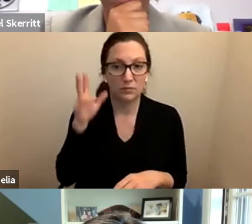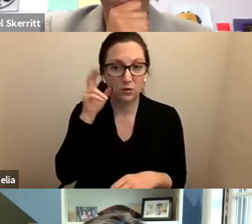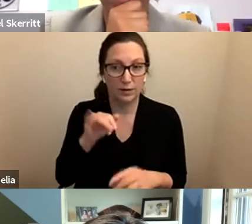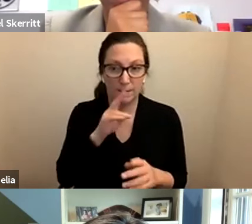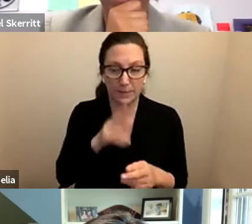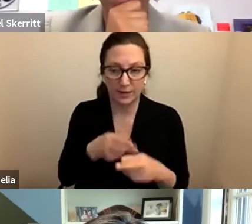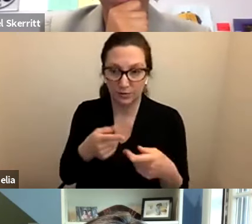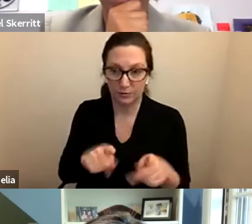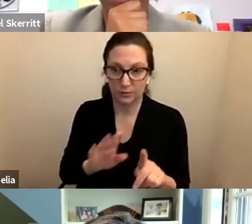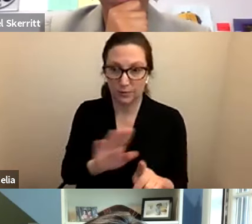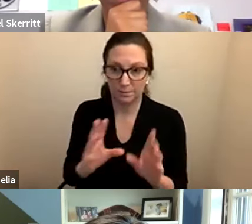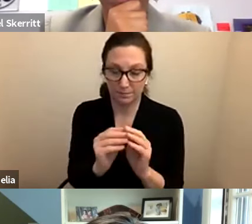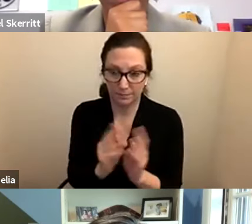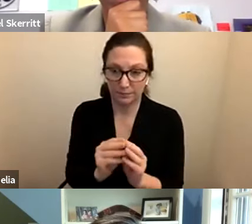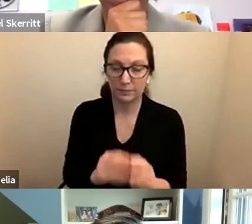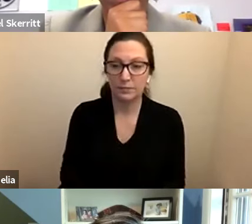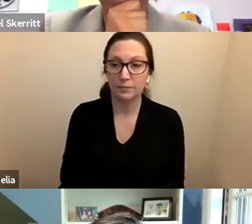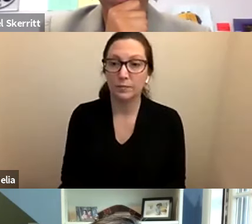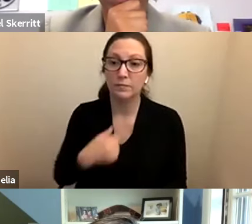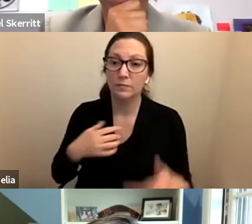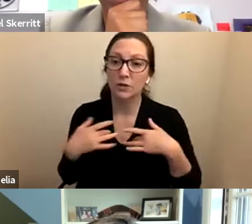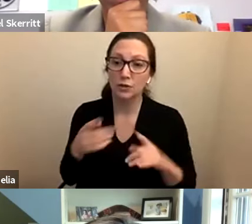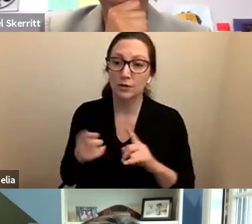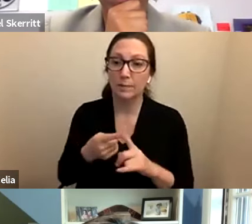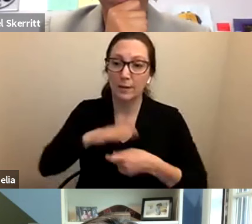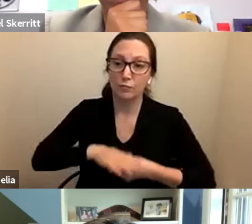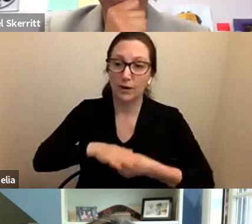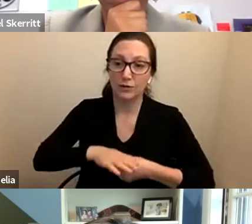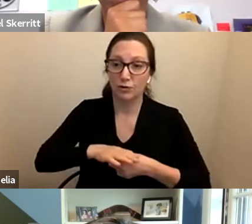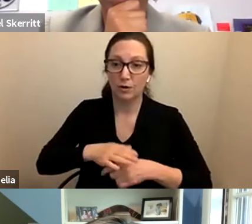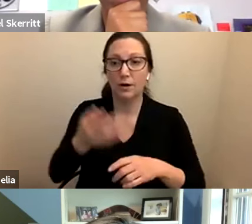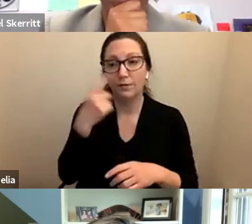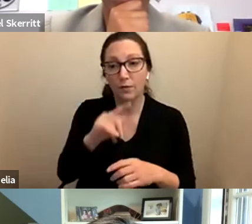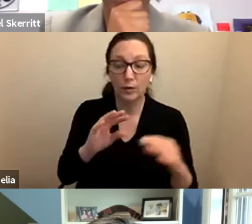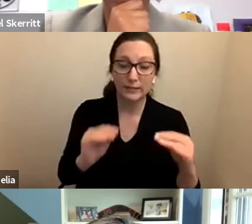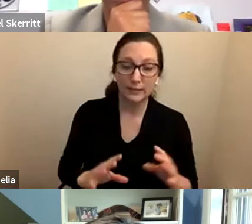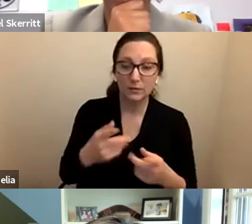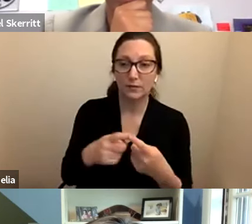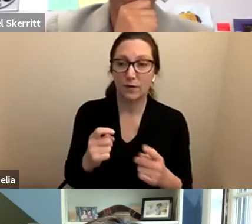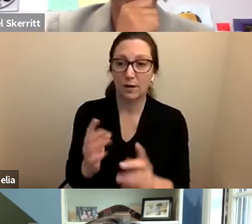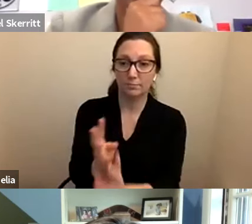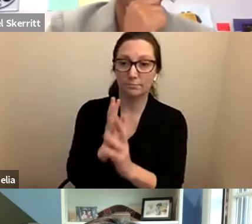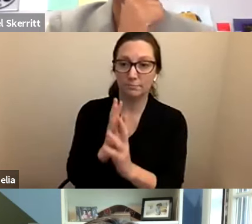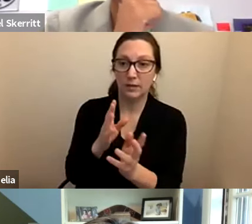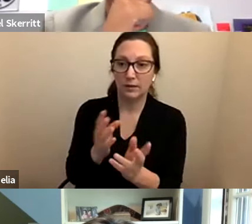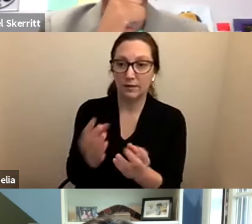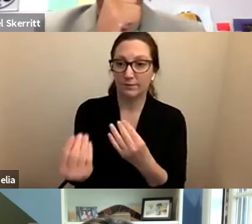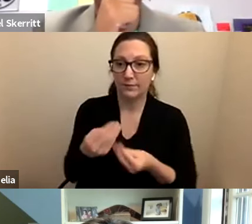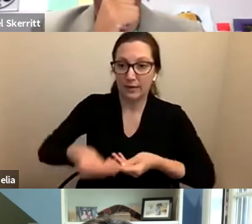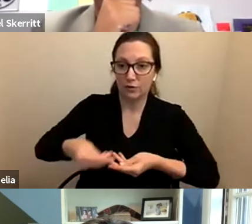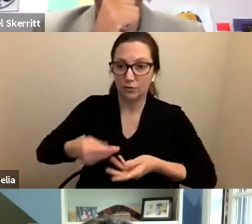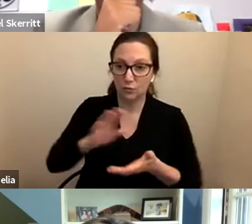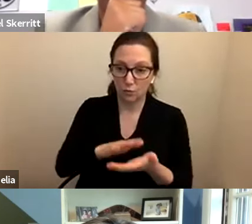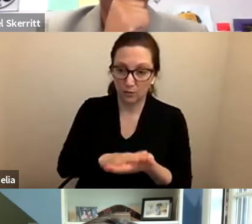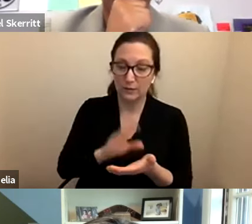force discussions. I'm concerned about the pressure that will fall on the teachers in the sending schools if the admissions criteria are based entirely